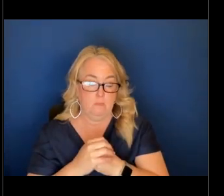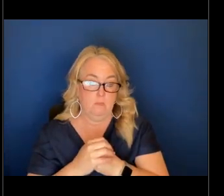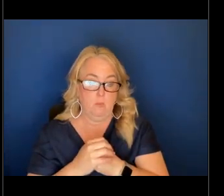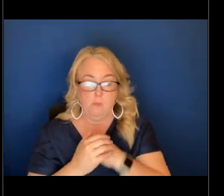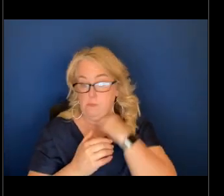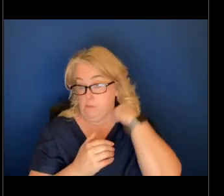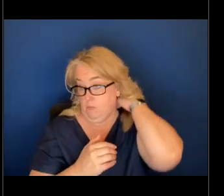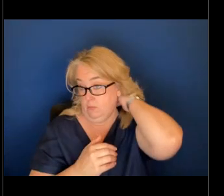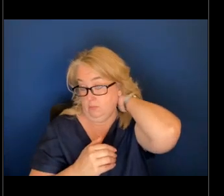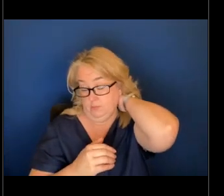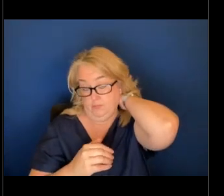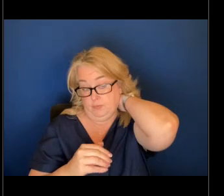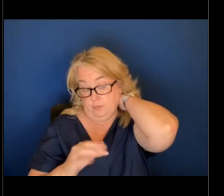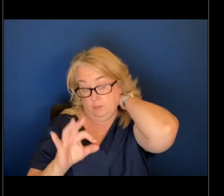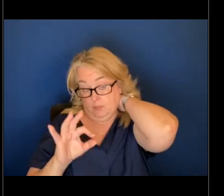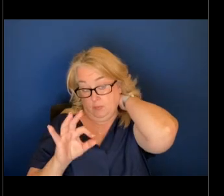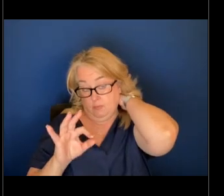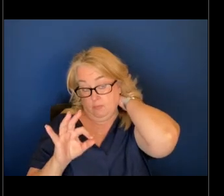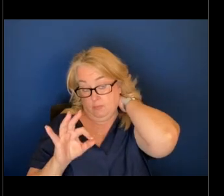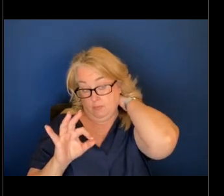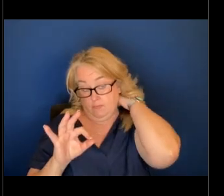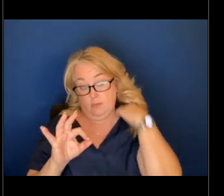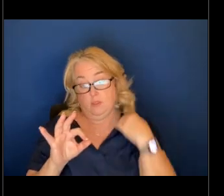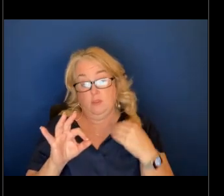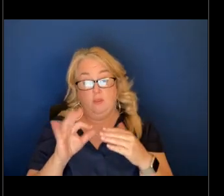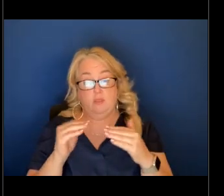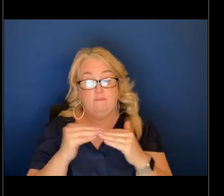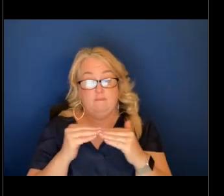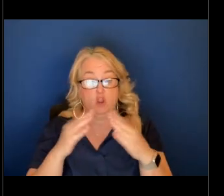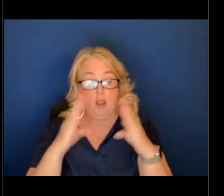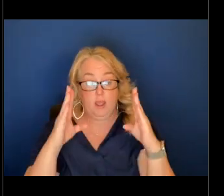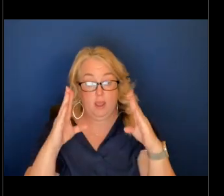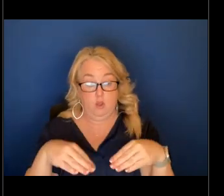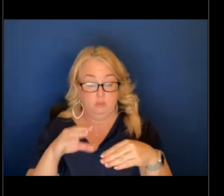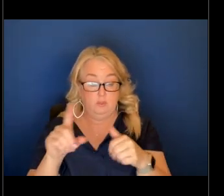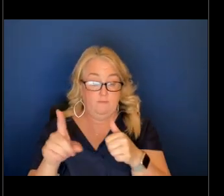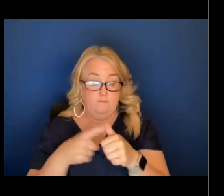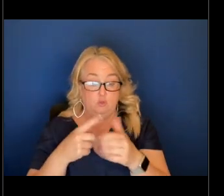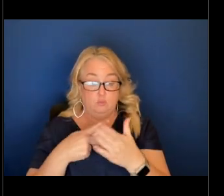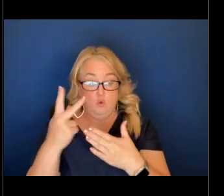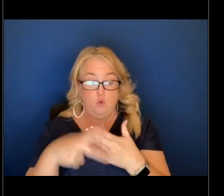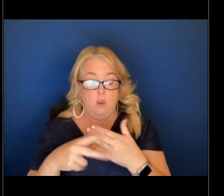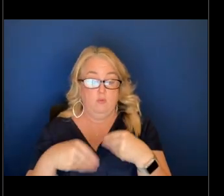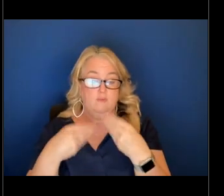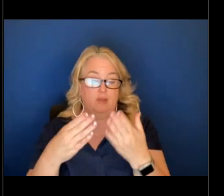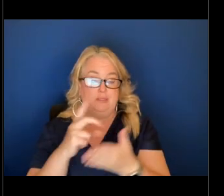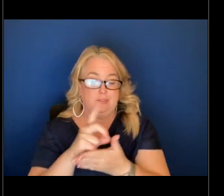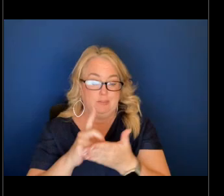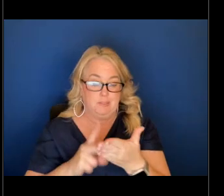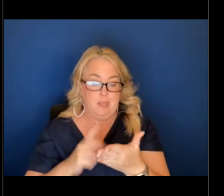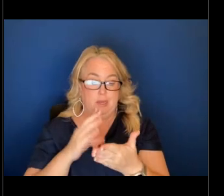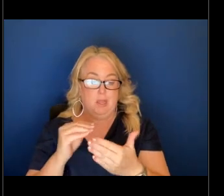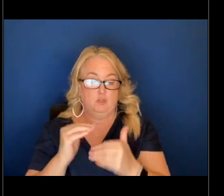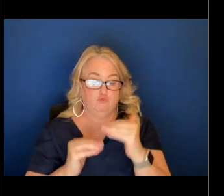The Fair Housing Accessibility First program provides a design and construction resource